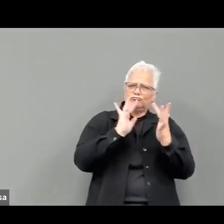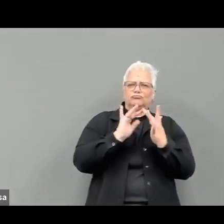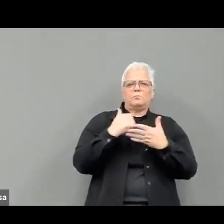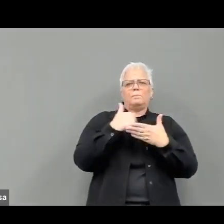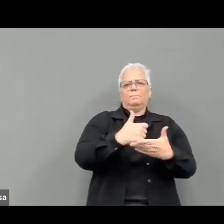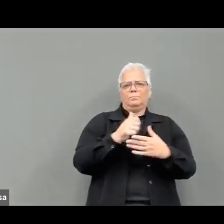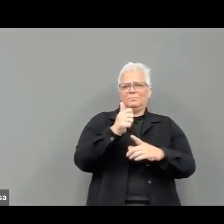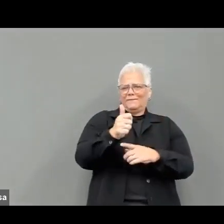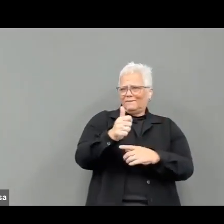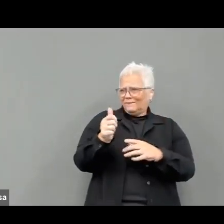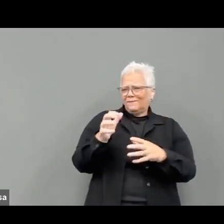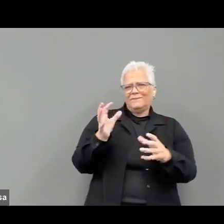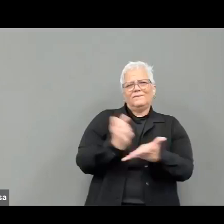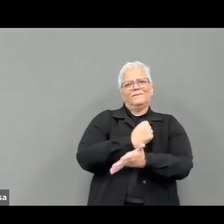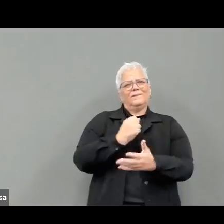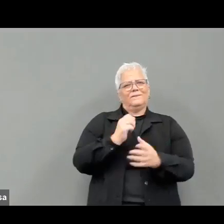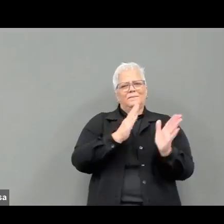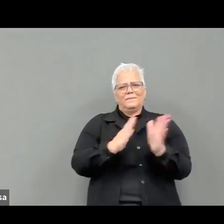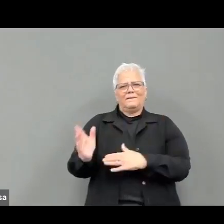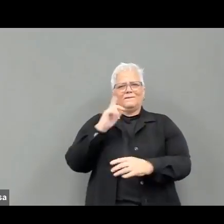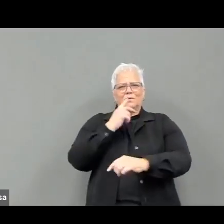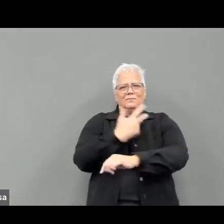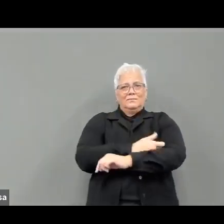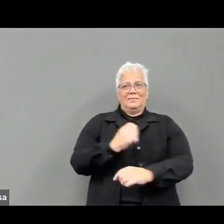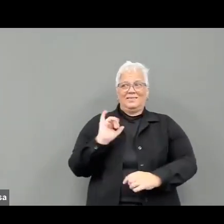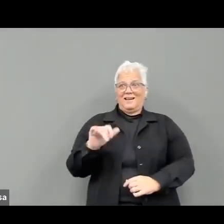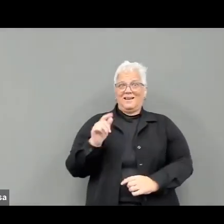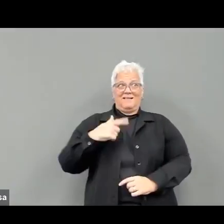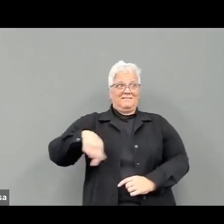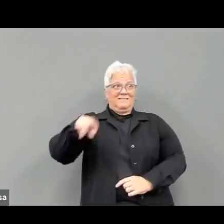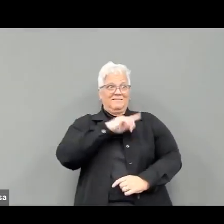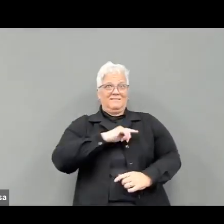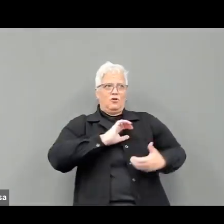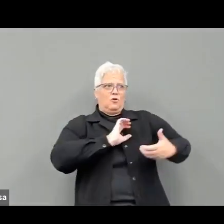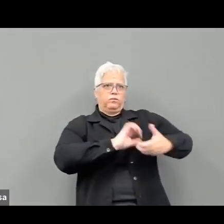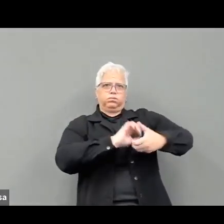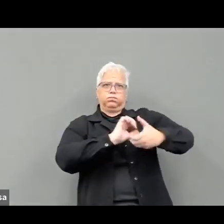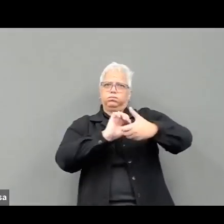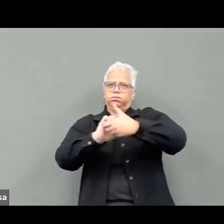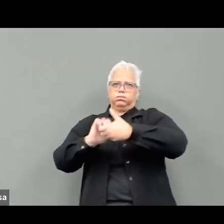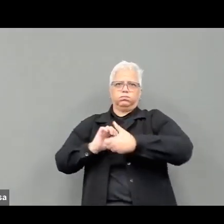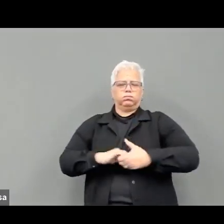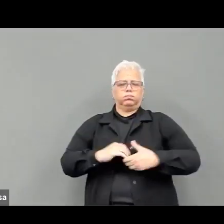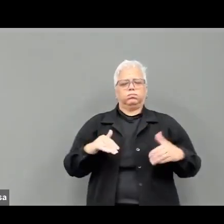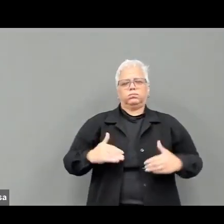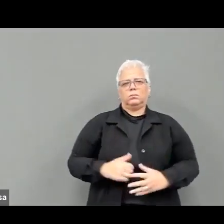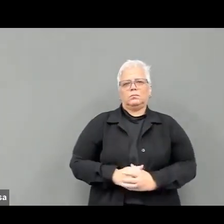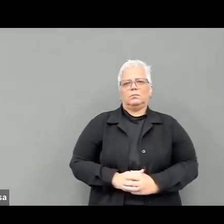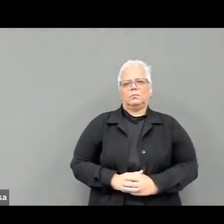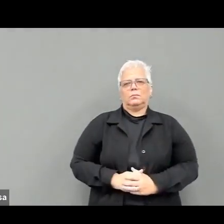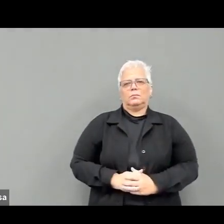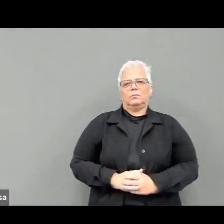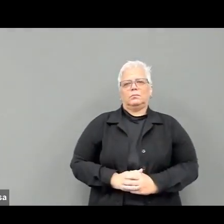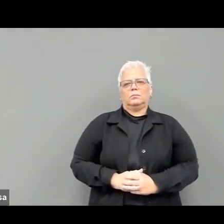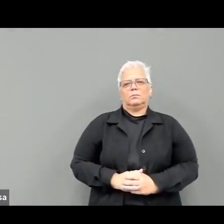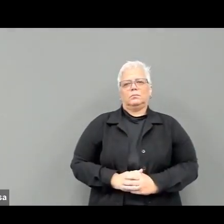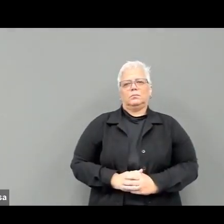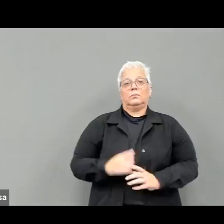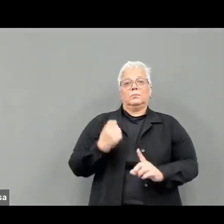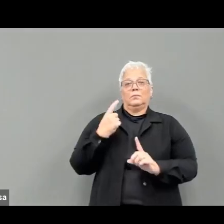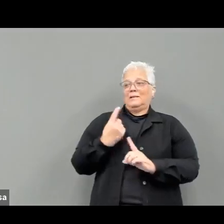we last week had 100 vaccines available. This week, we are just going to